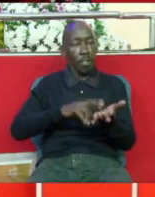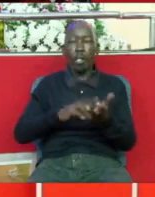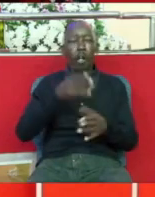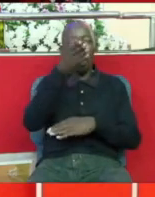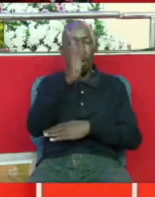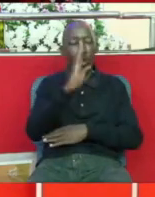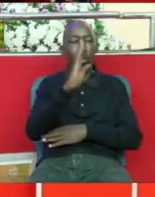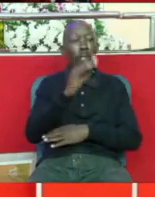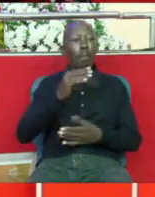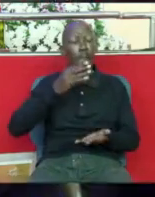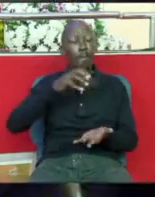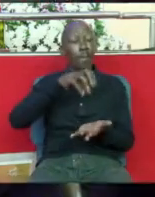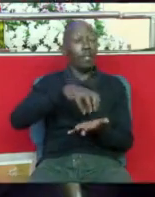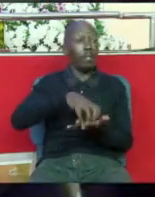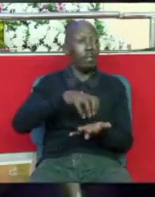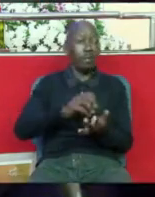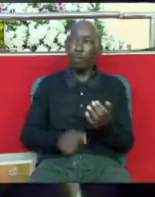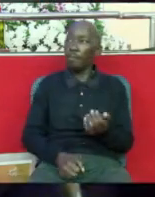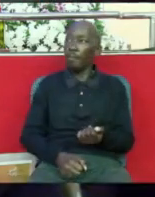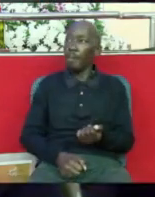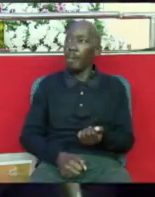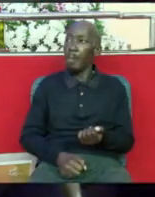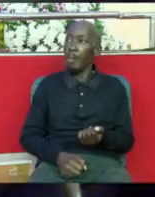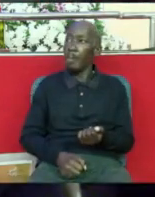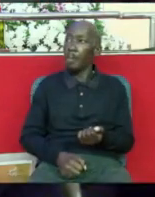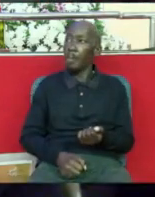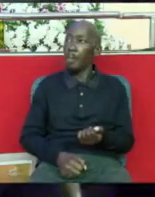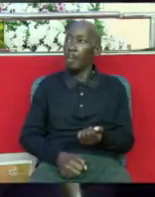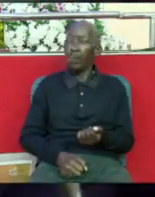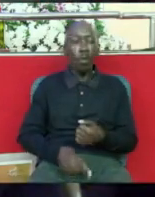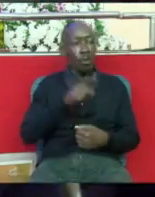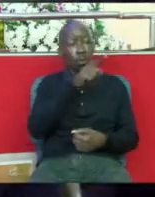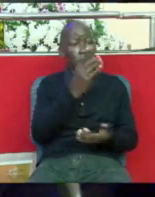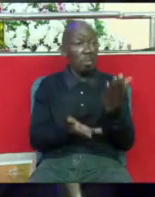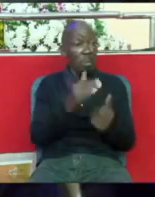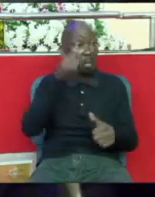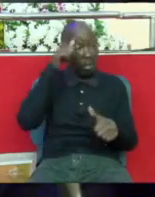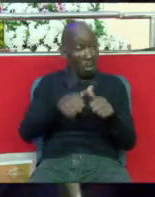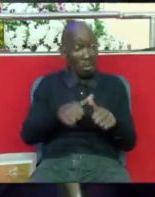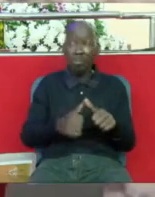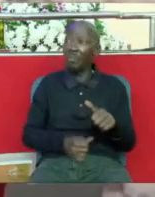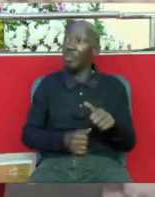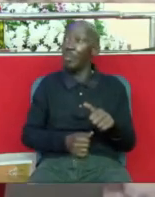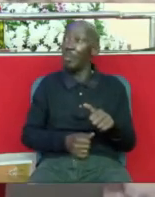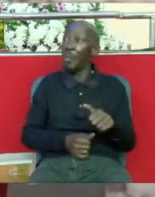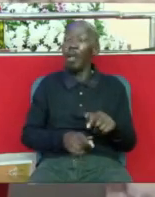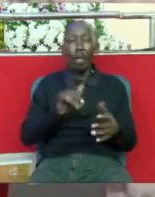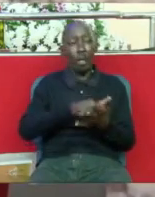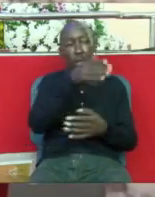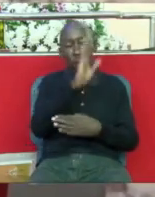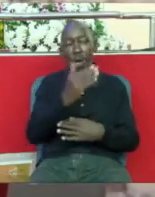God's presence. Ilikuwa linawakilisha uwepo wa Bwana. You may recall, waweza ukakumbuka, that God